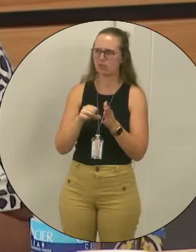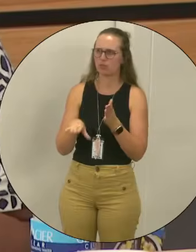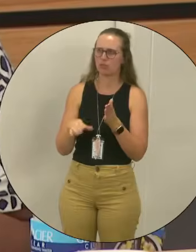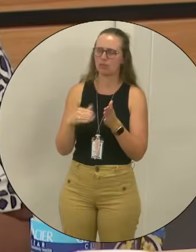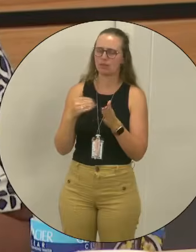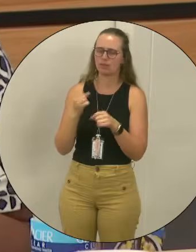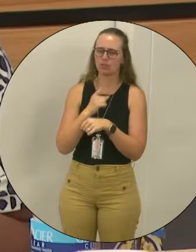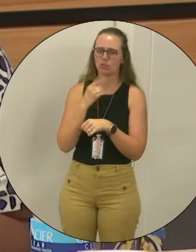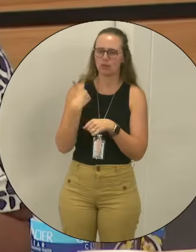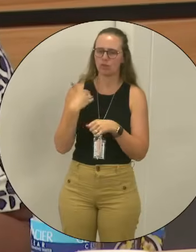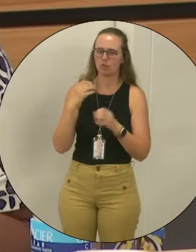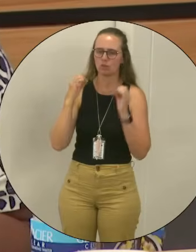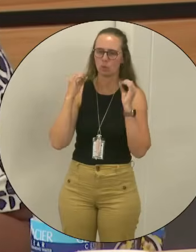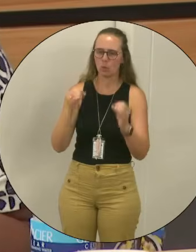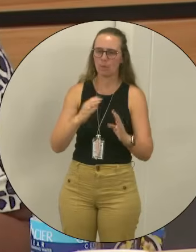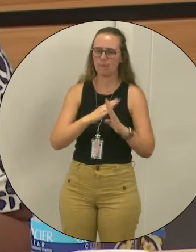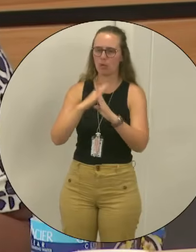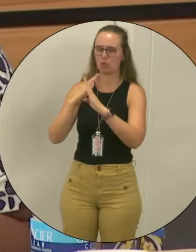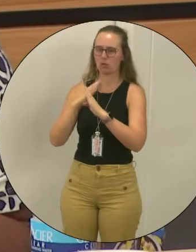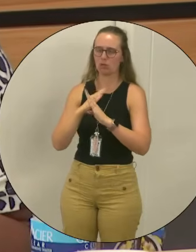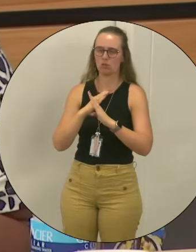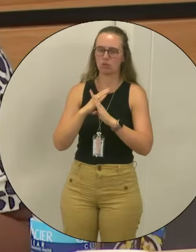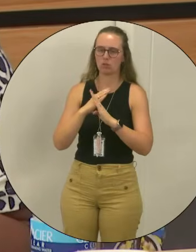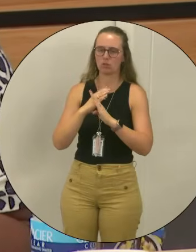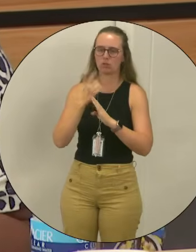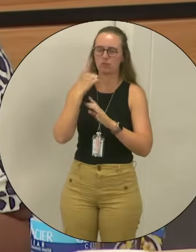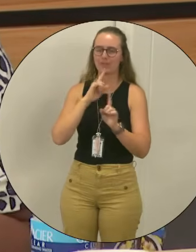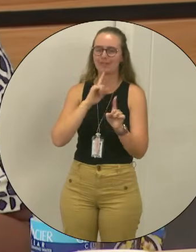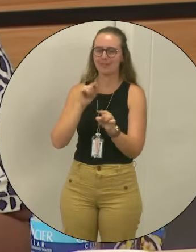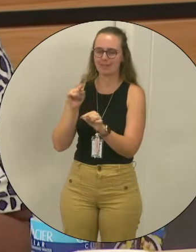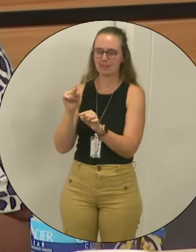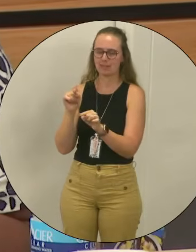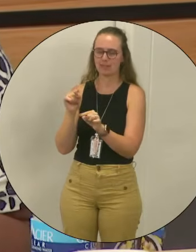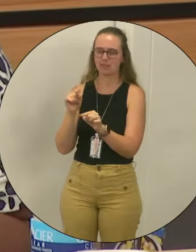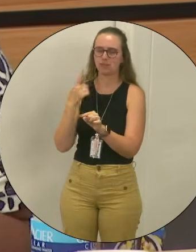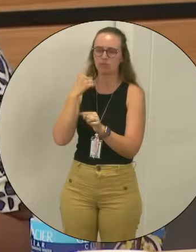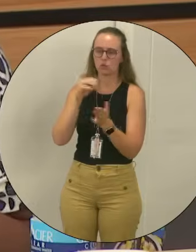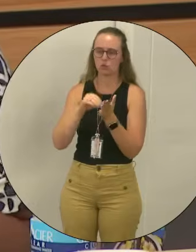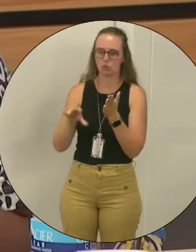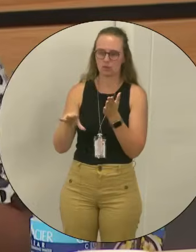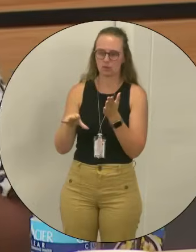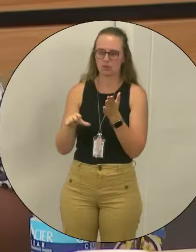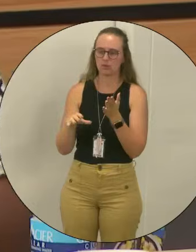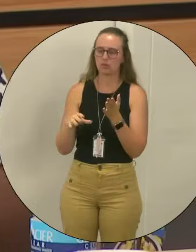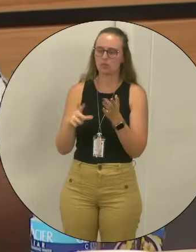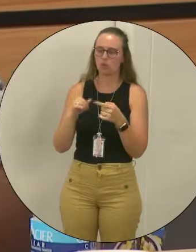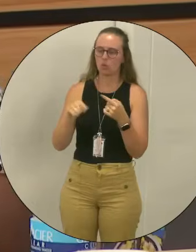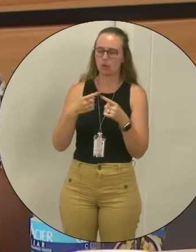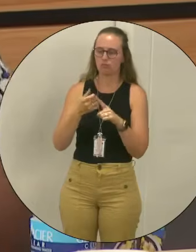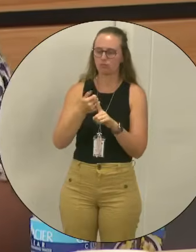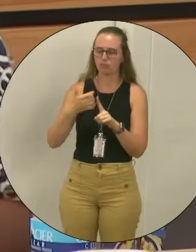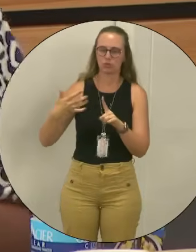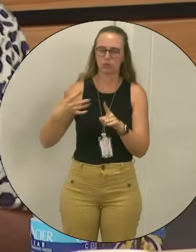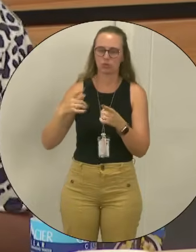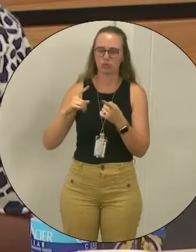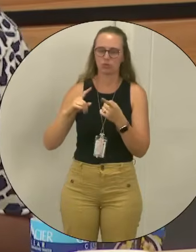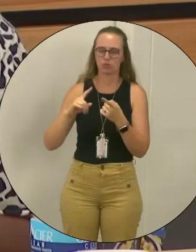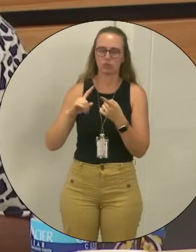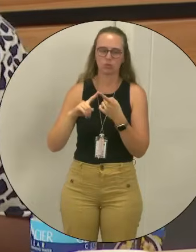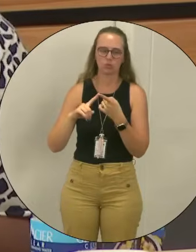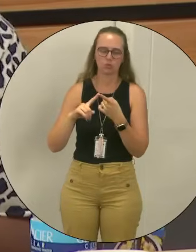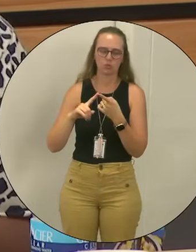no barriers in attendance for the students, especially as we branch out into